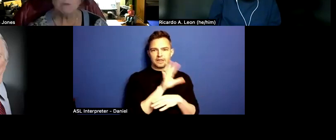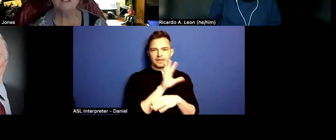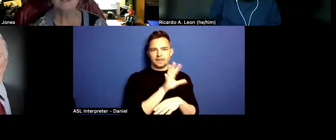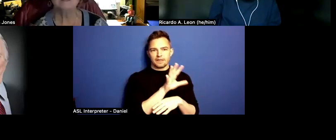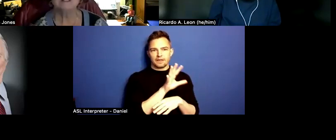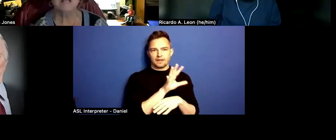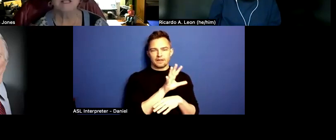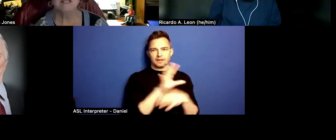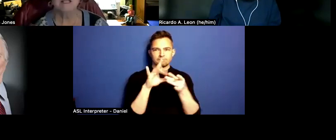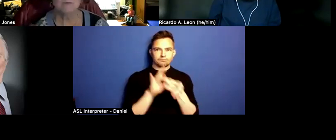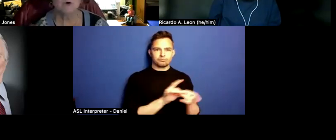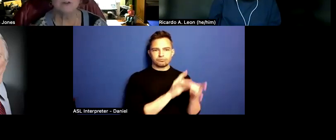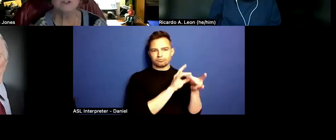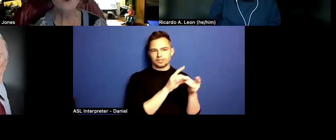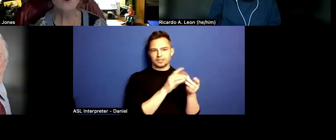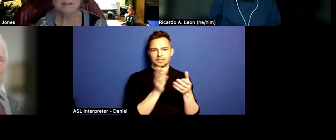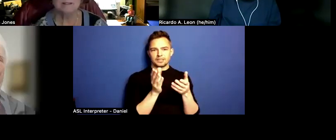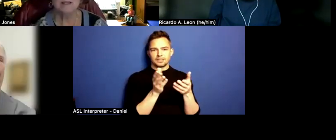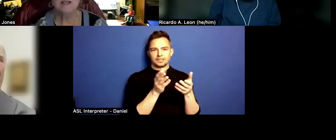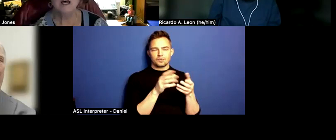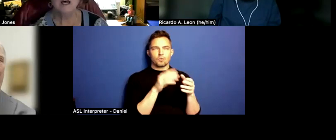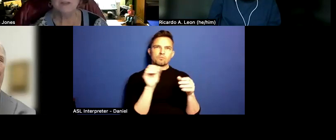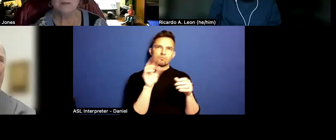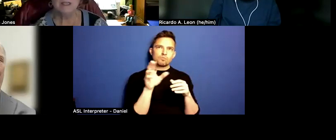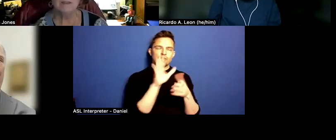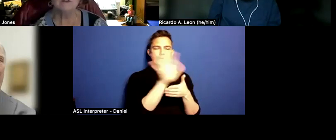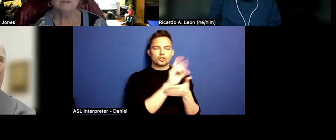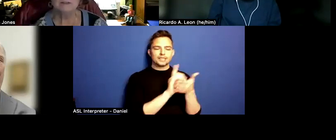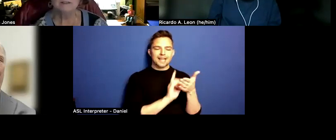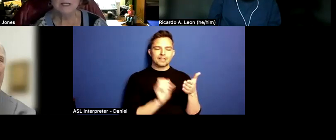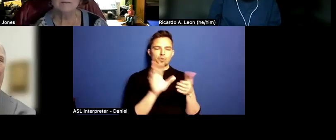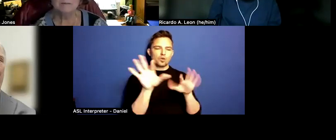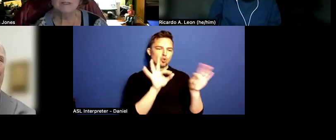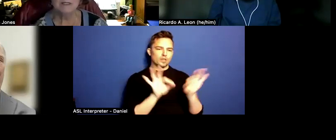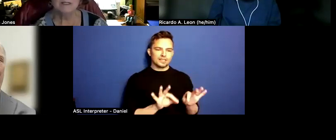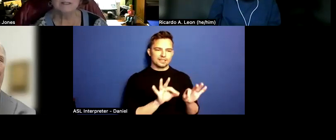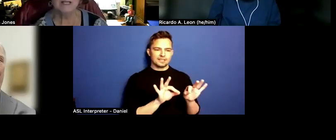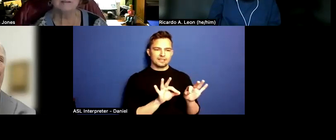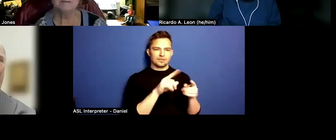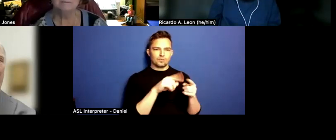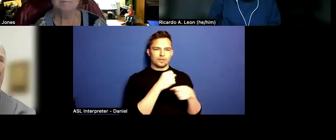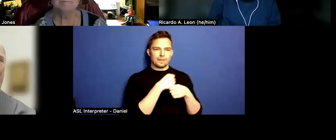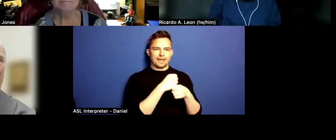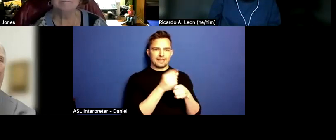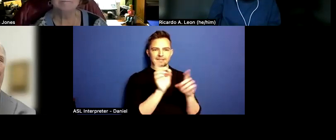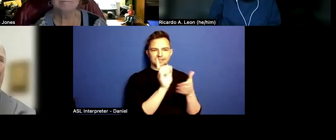goes over into their designs, or their choices that they make in those designs.